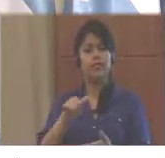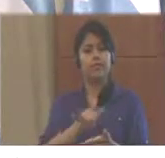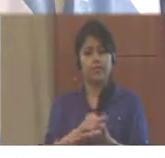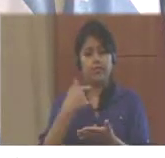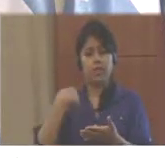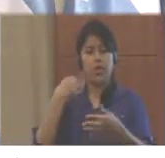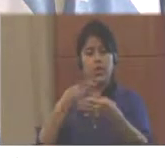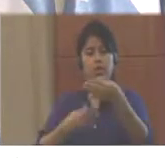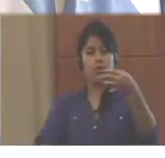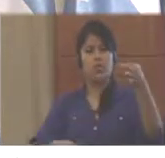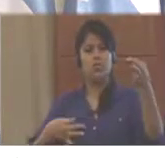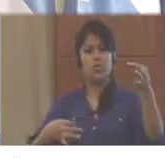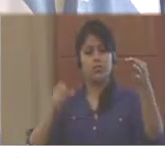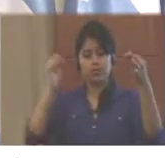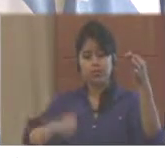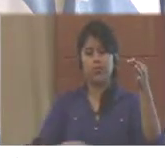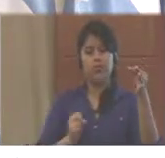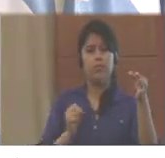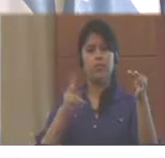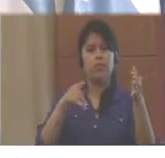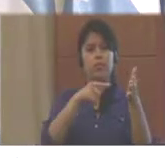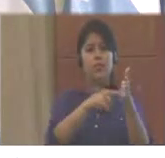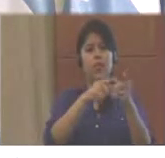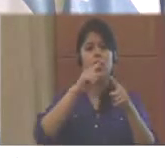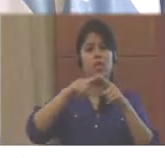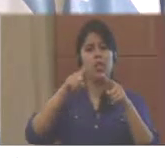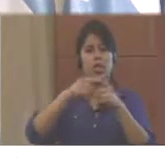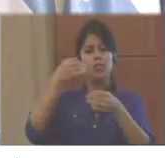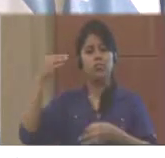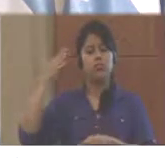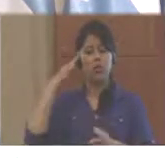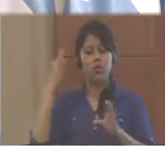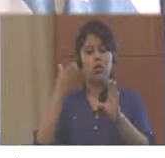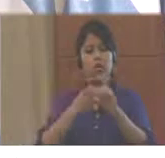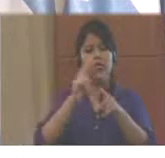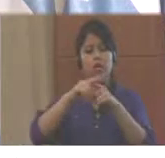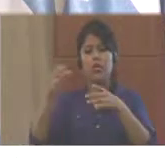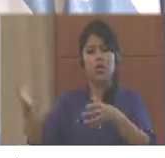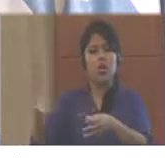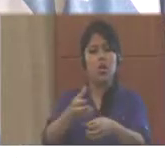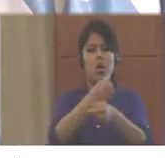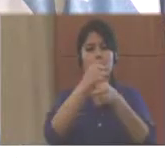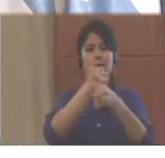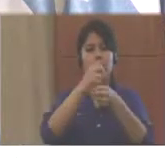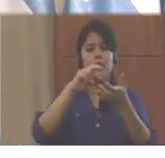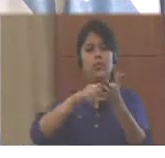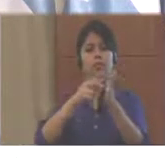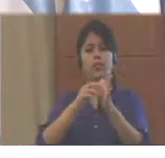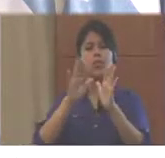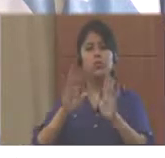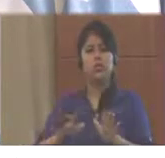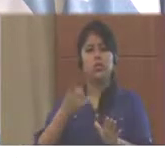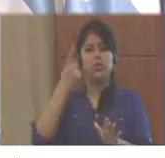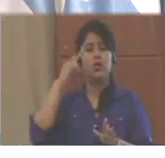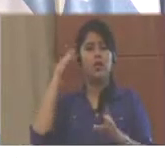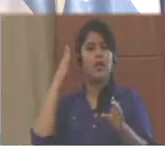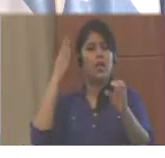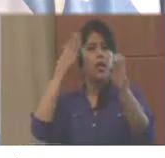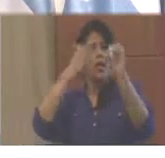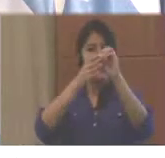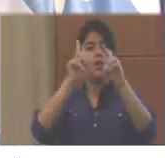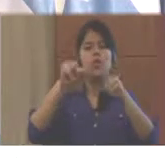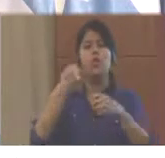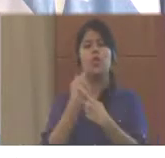consideration captures this succinctly. Sustainable development goals cannot be achieved without managing disaster